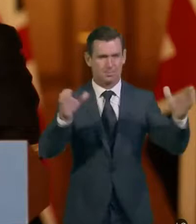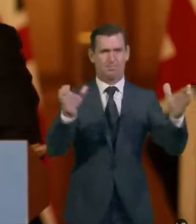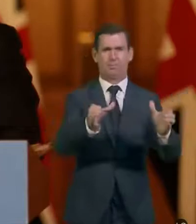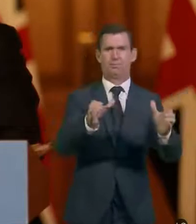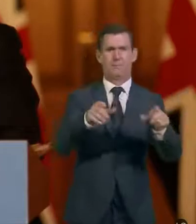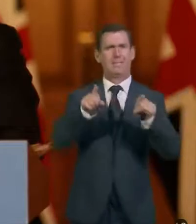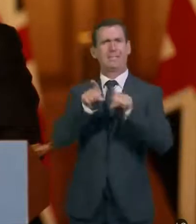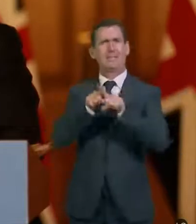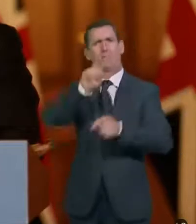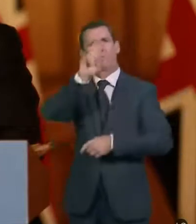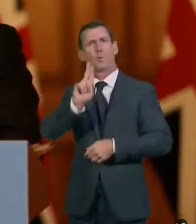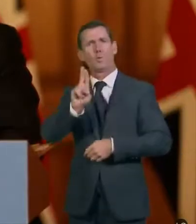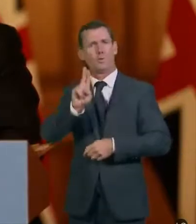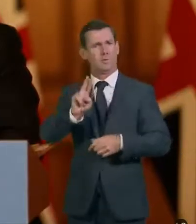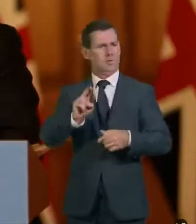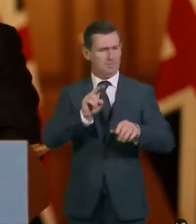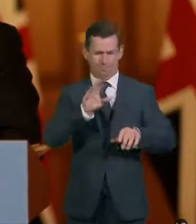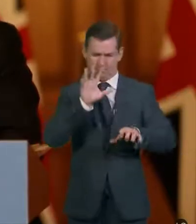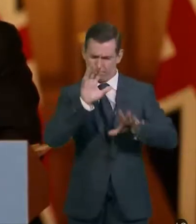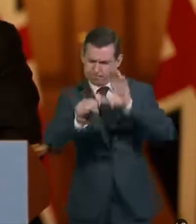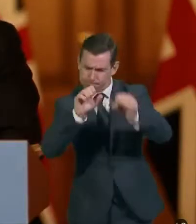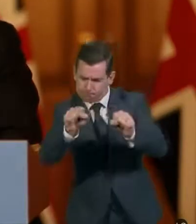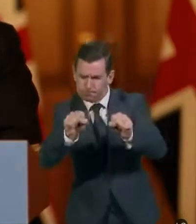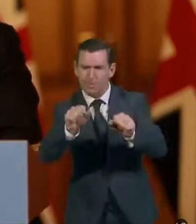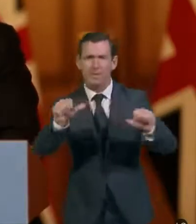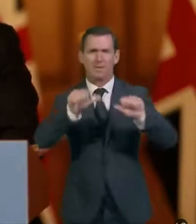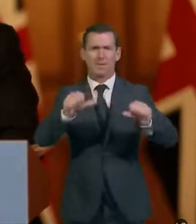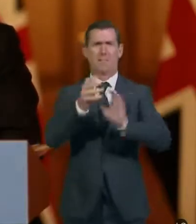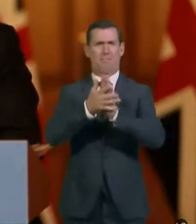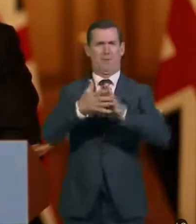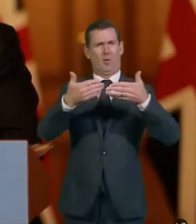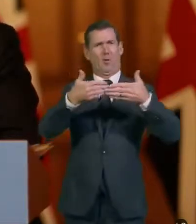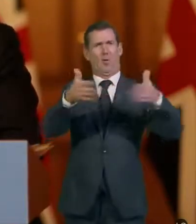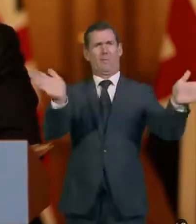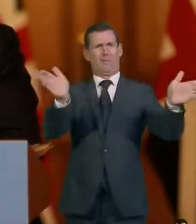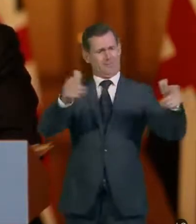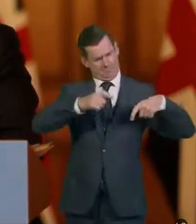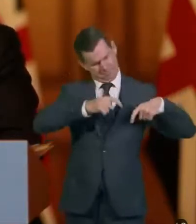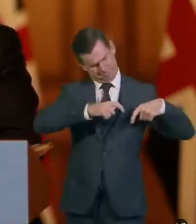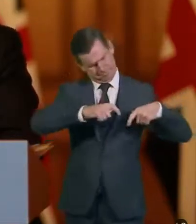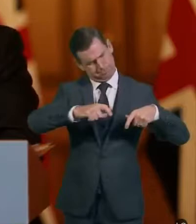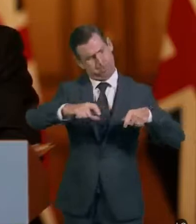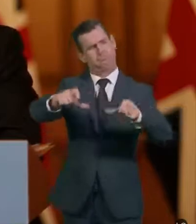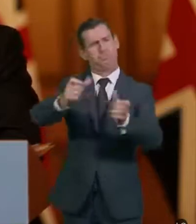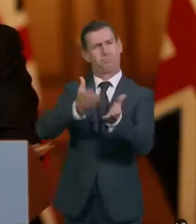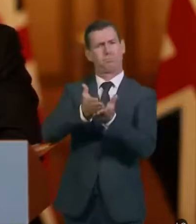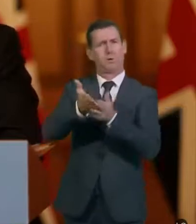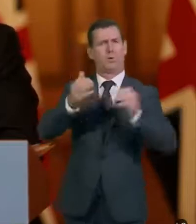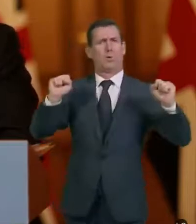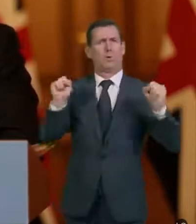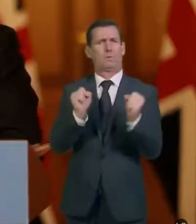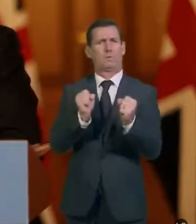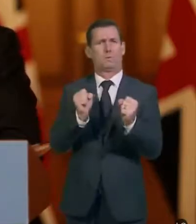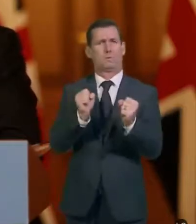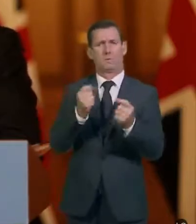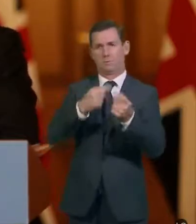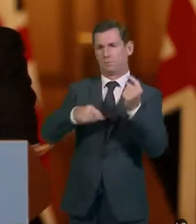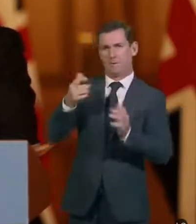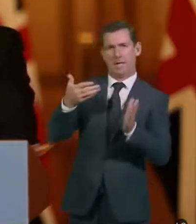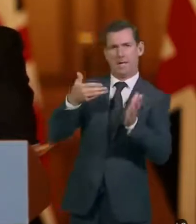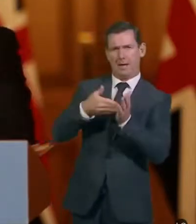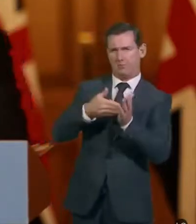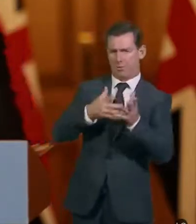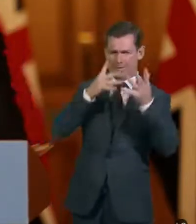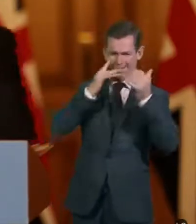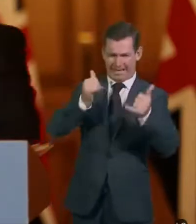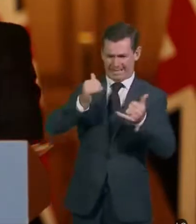safely through the winter. And we will make tests available to local directors of public health to help control